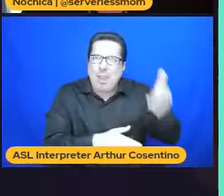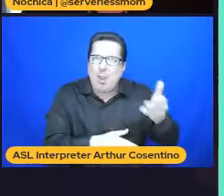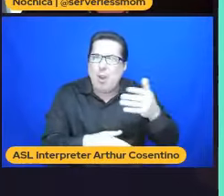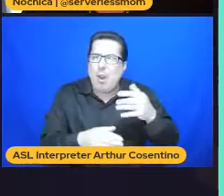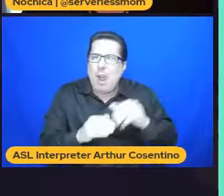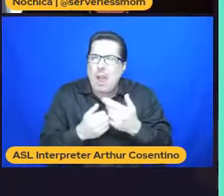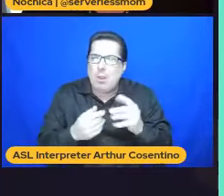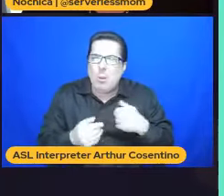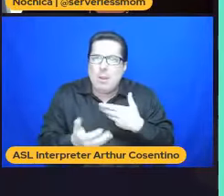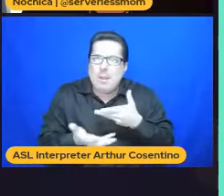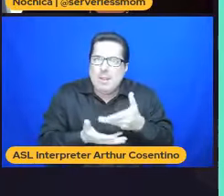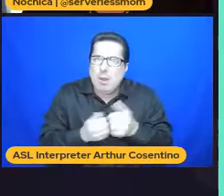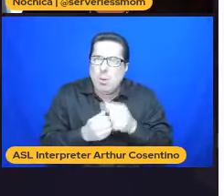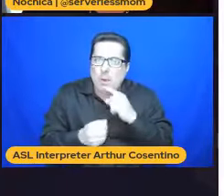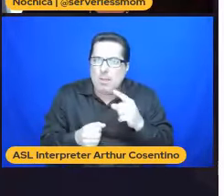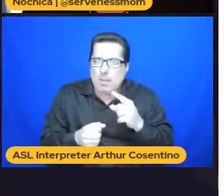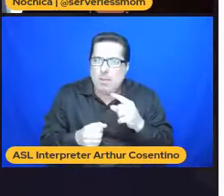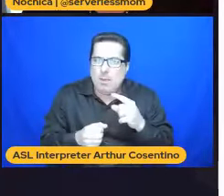stack?